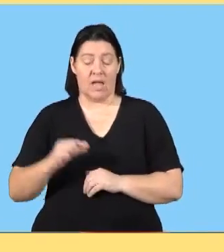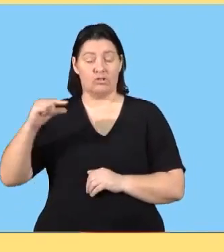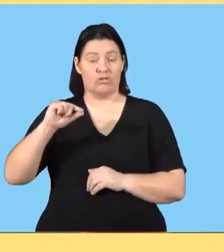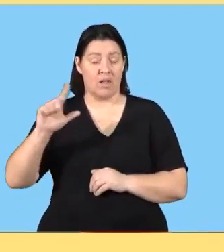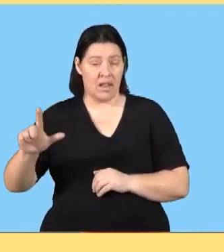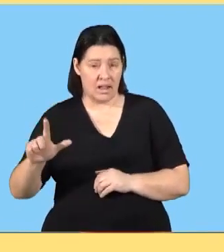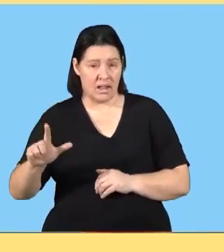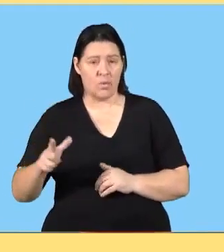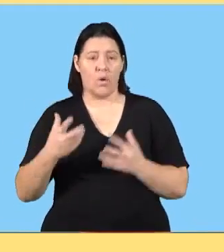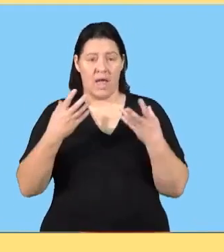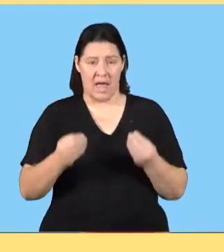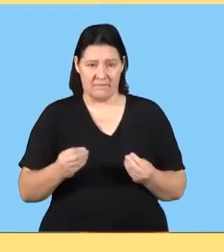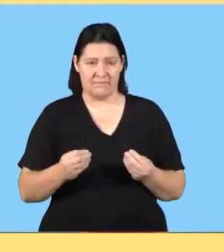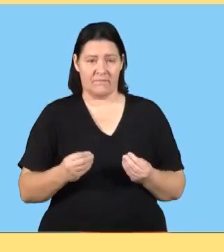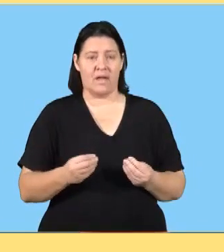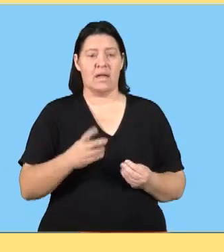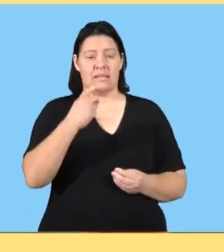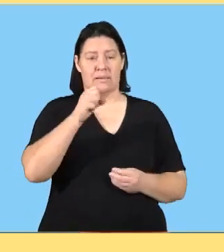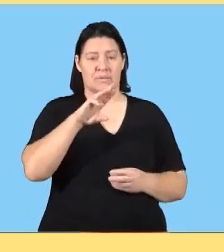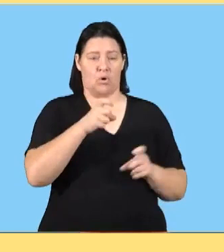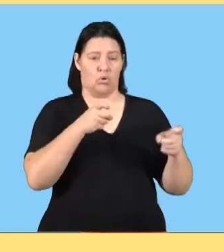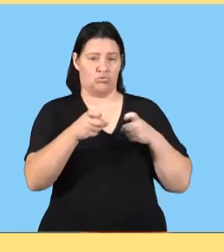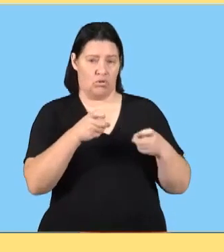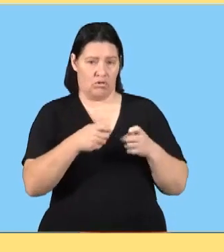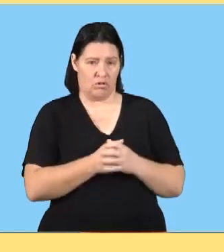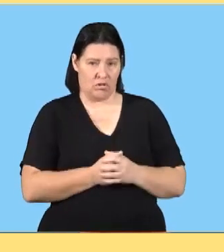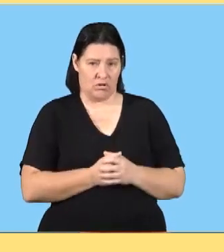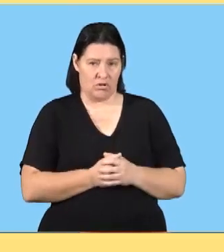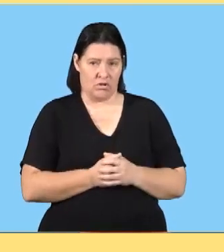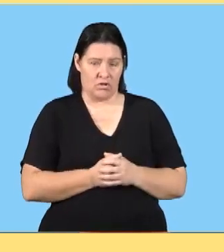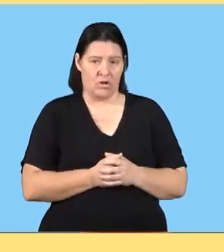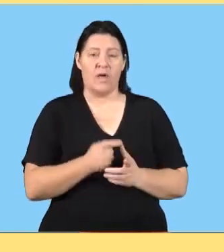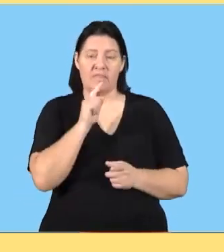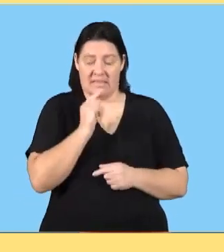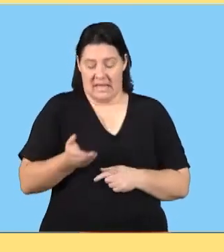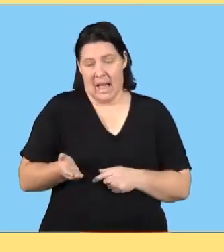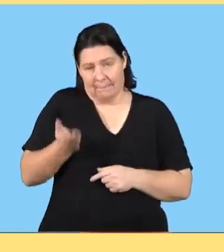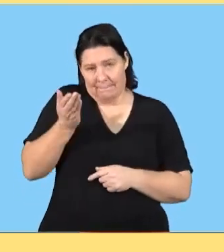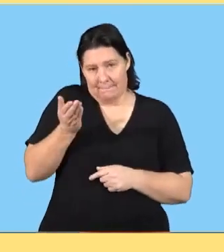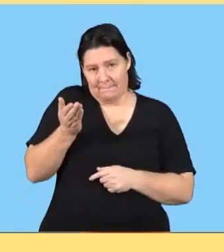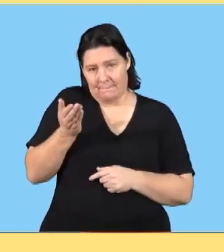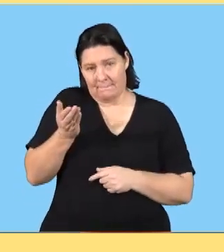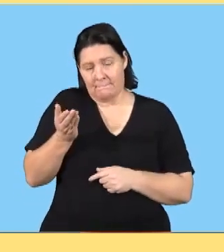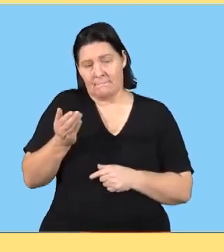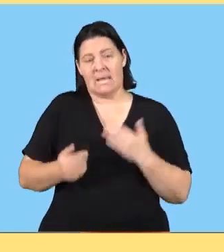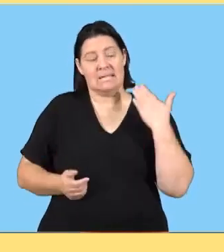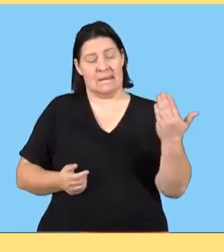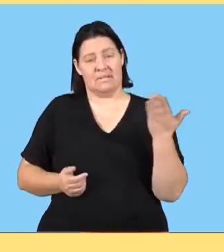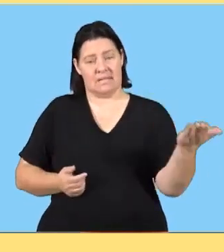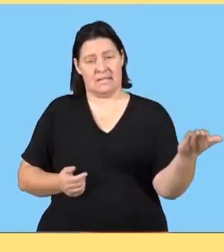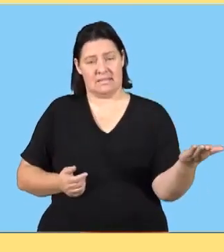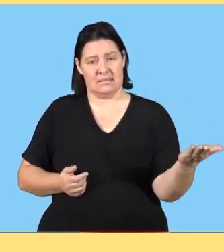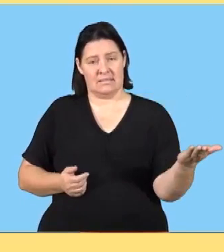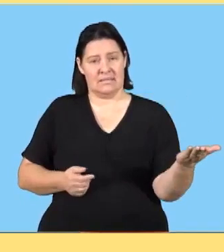general ledger, you have your debtors control, and your debtors control increases on the debit